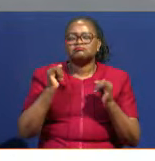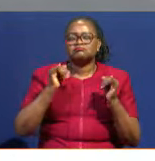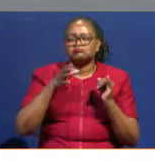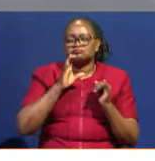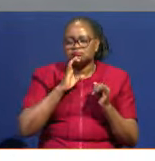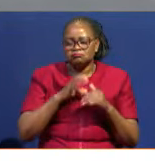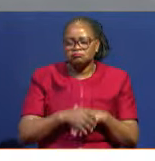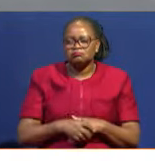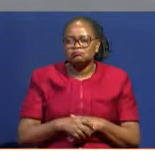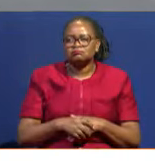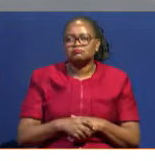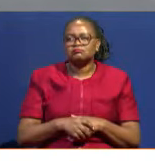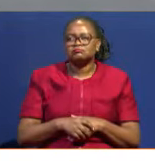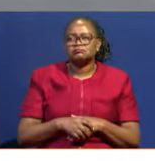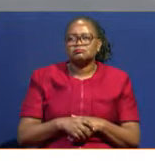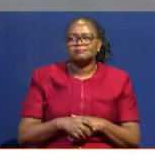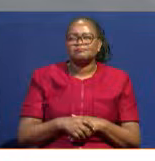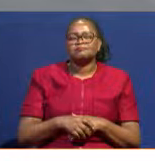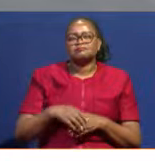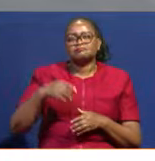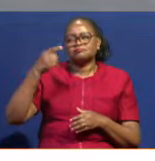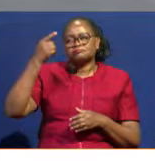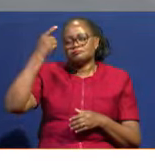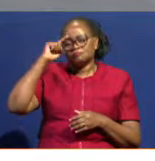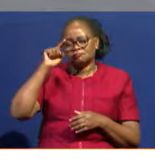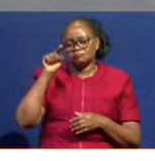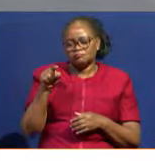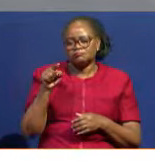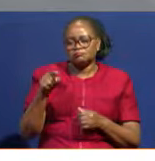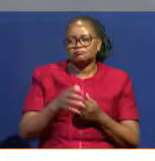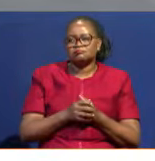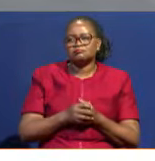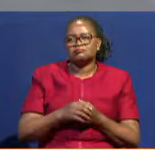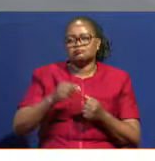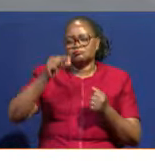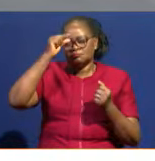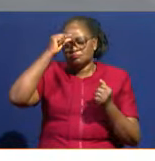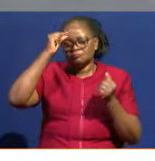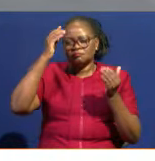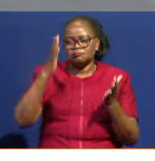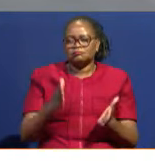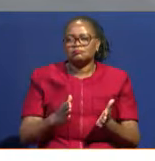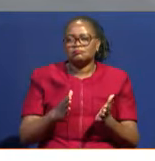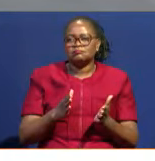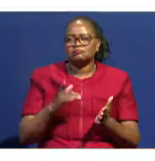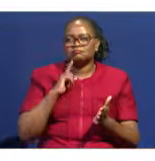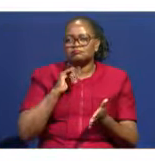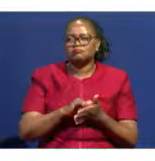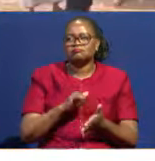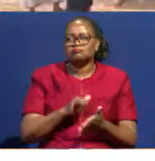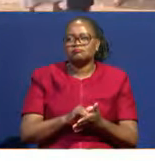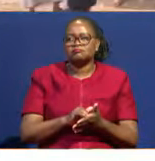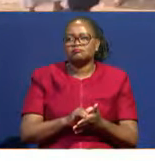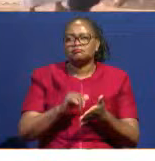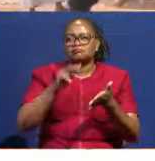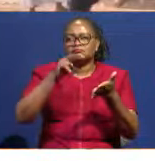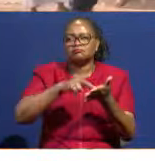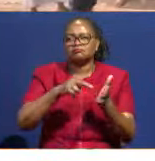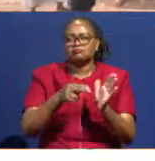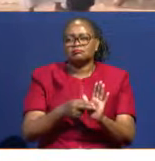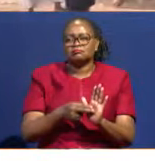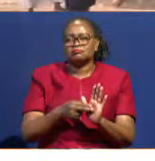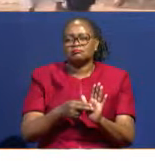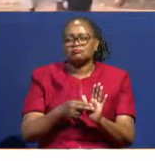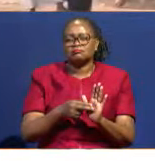accessibility to clean water for domestic use. Mandera Governor Mohamed Adan Khalif says the project and